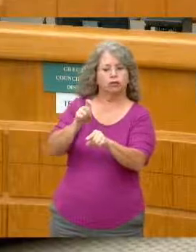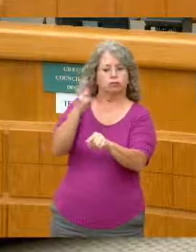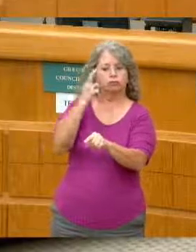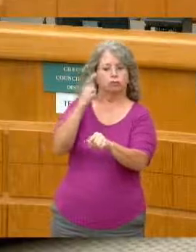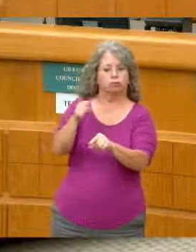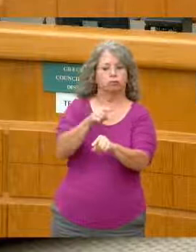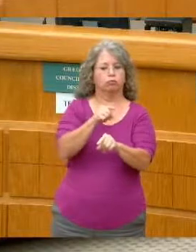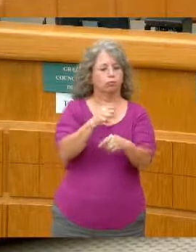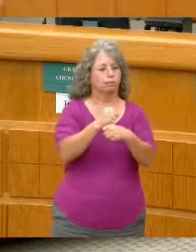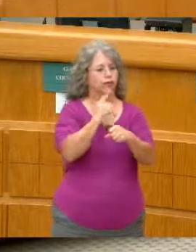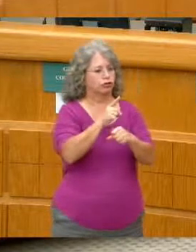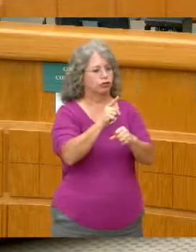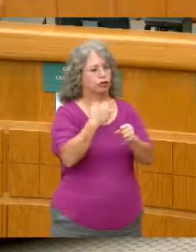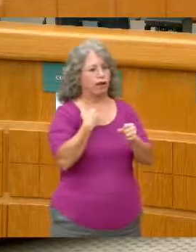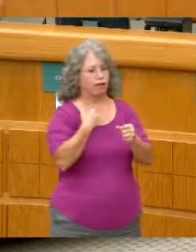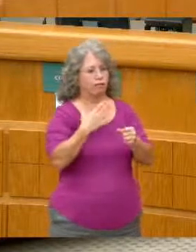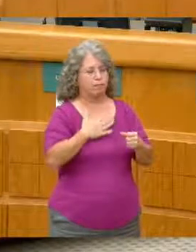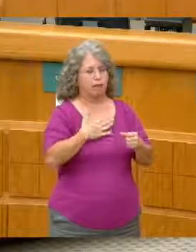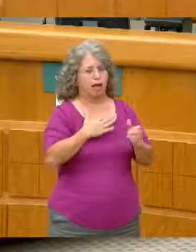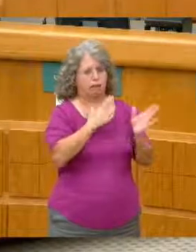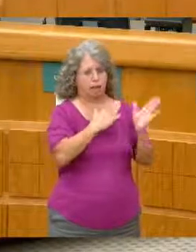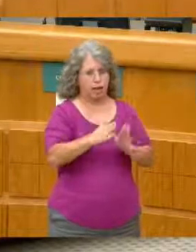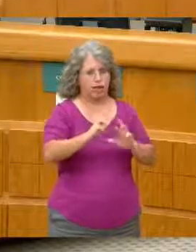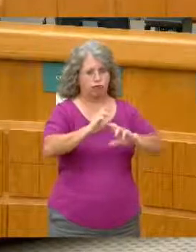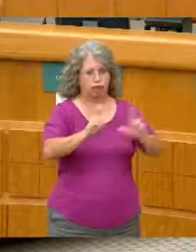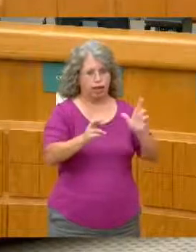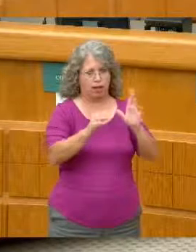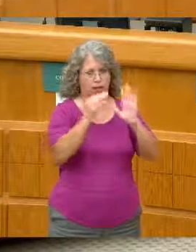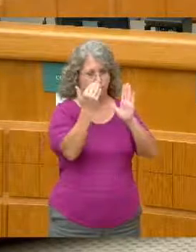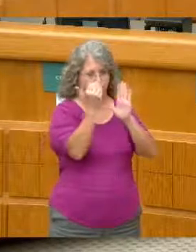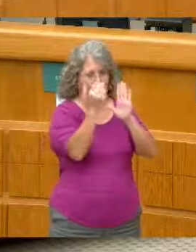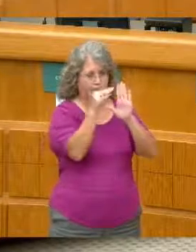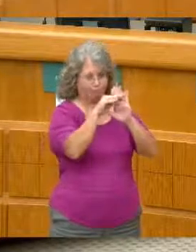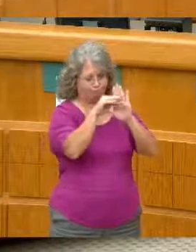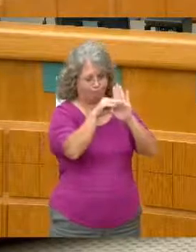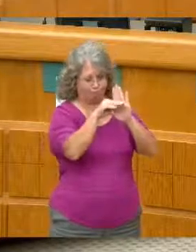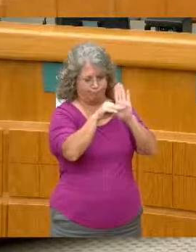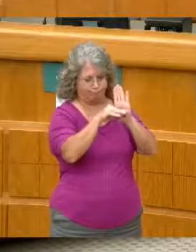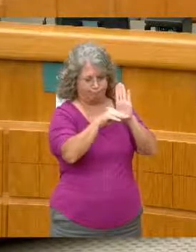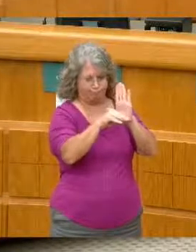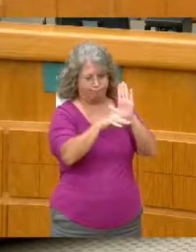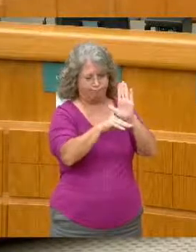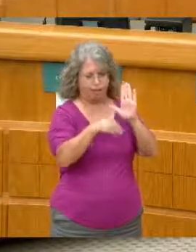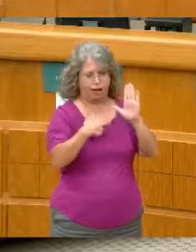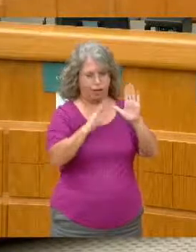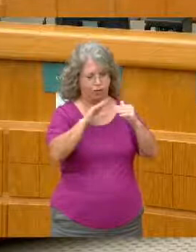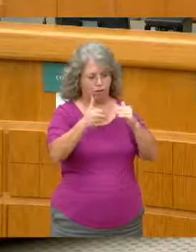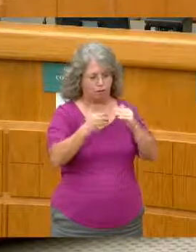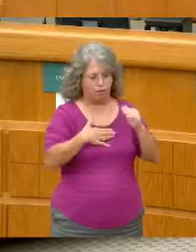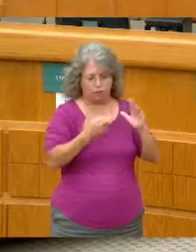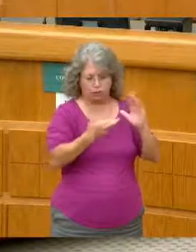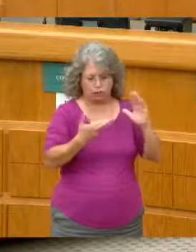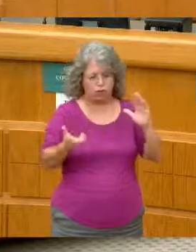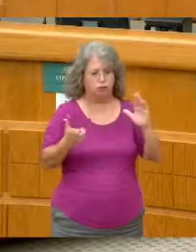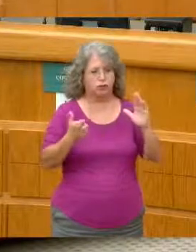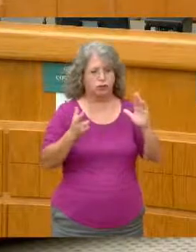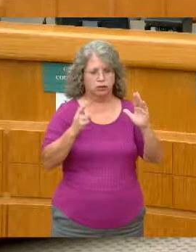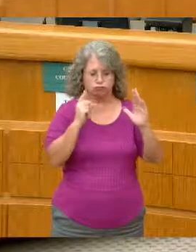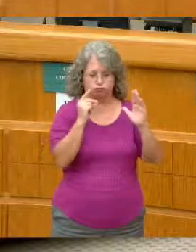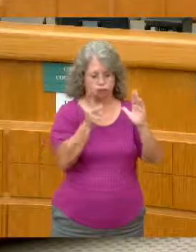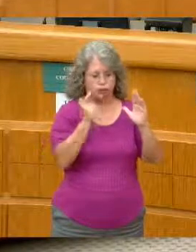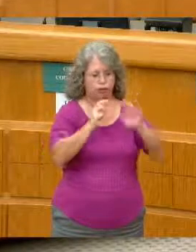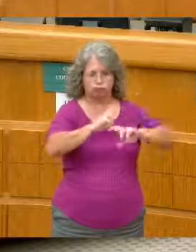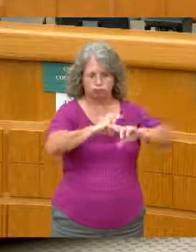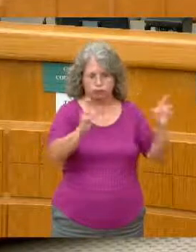and to your families to make sure that you have that hurricane preparedness plan in your family, that you have those resources